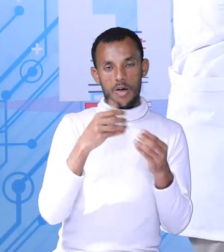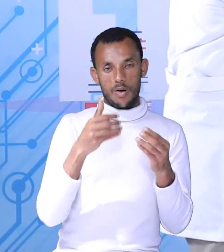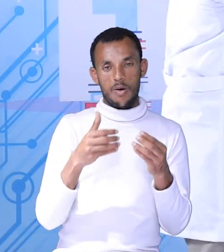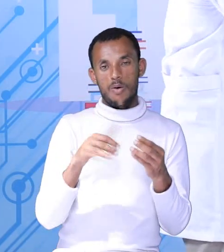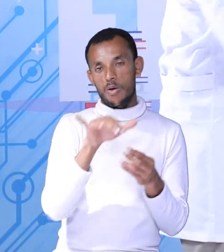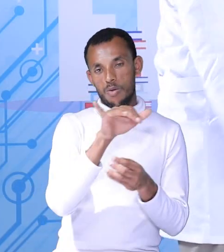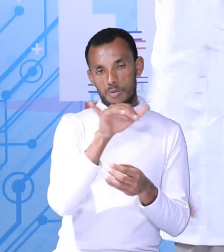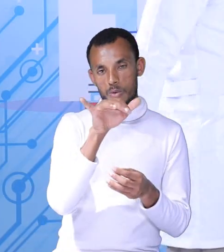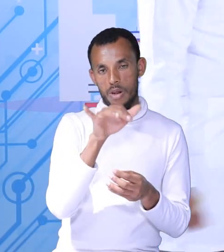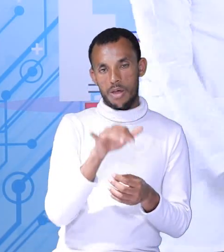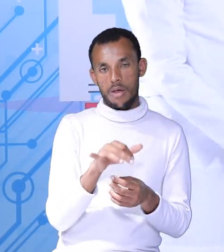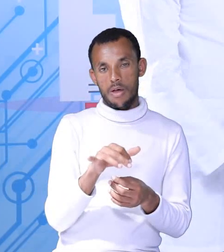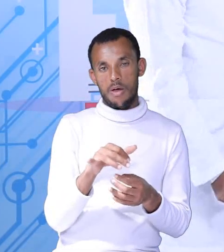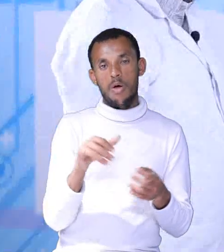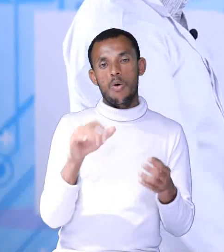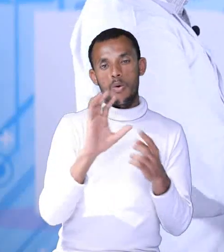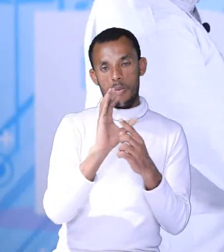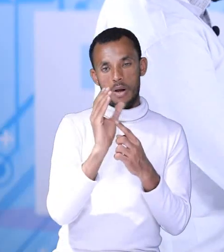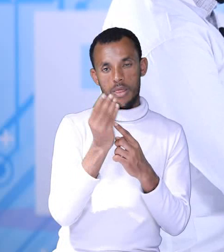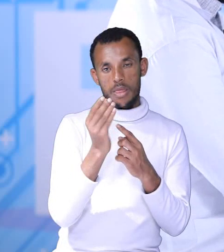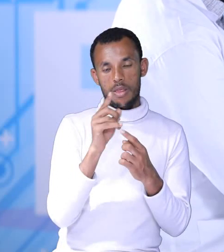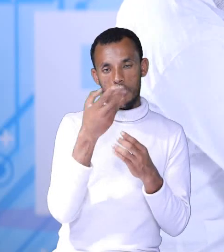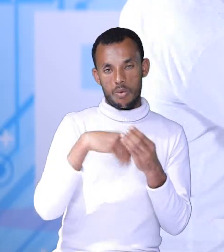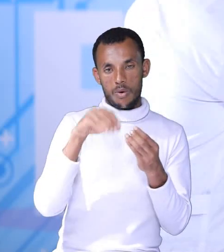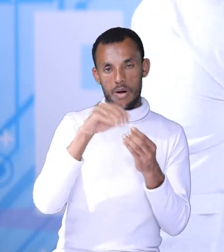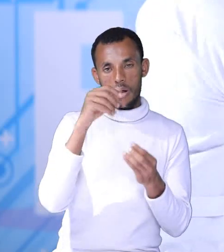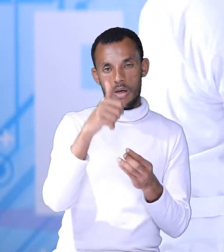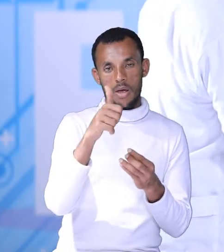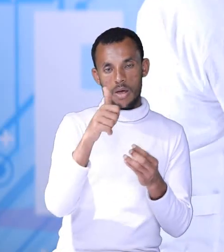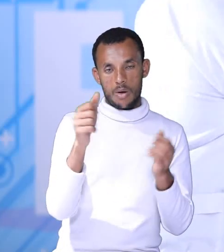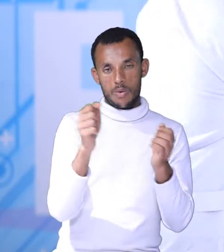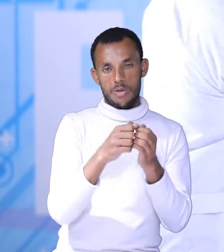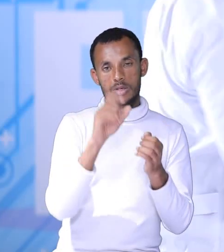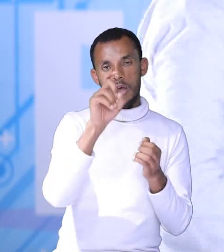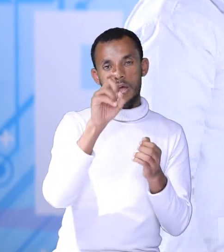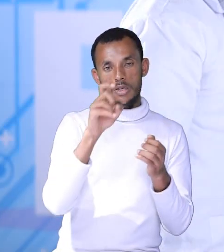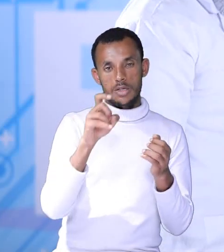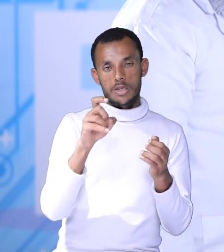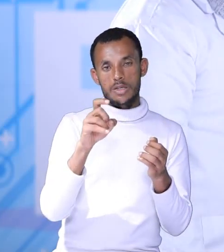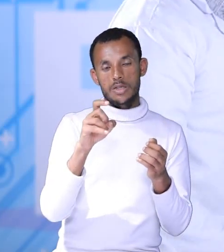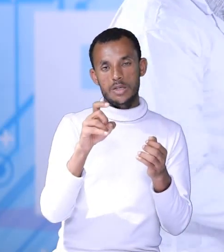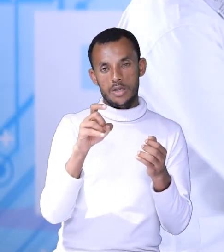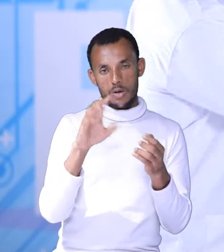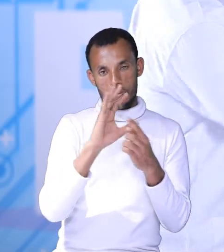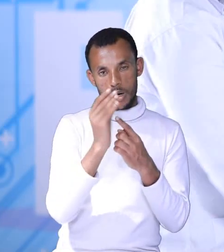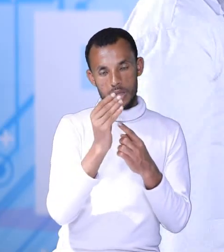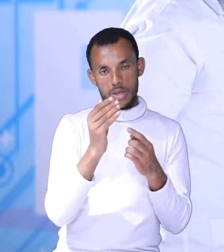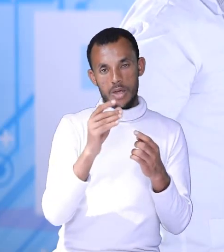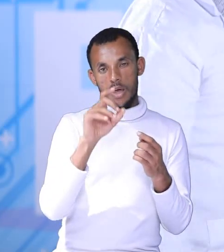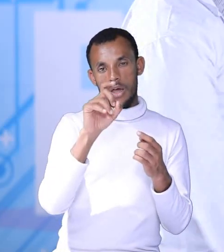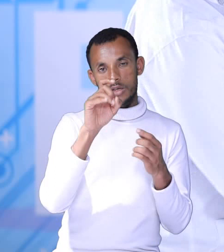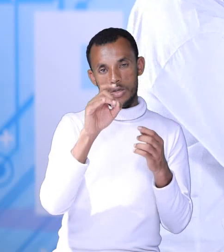corresponding components. So you add A with X component with X component, or X coordinate with